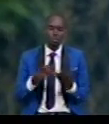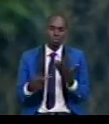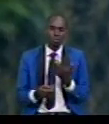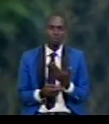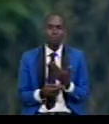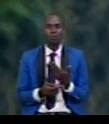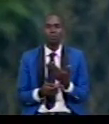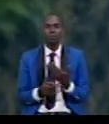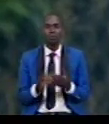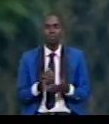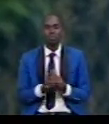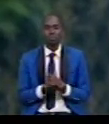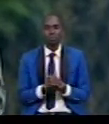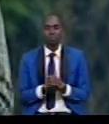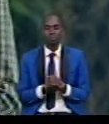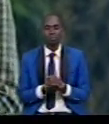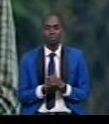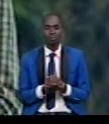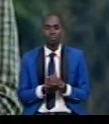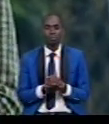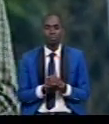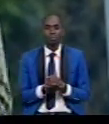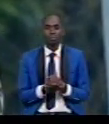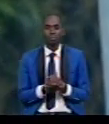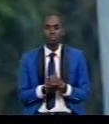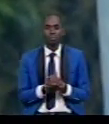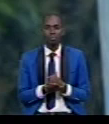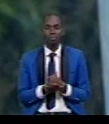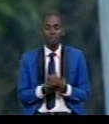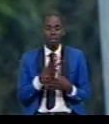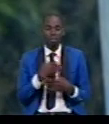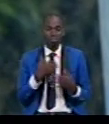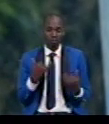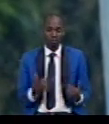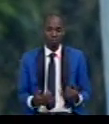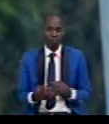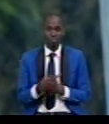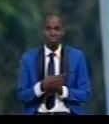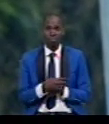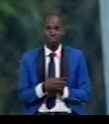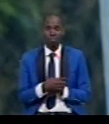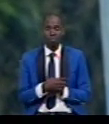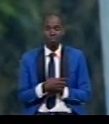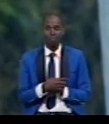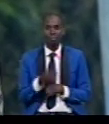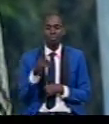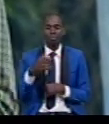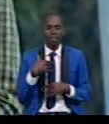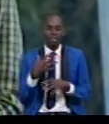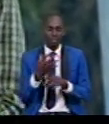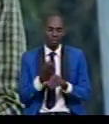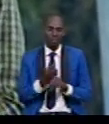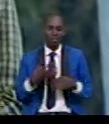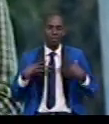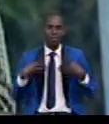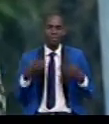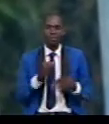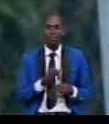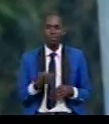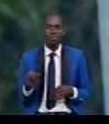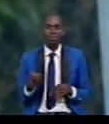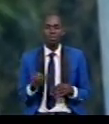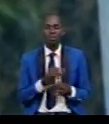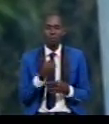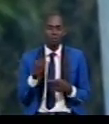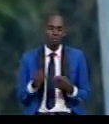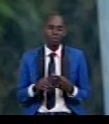for the message. And today now, I have received my healing. When Pastor